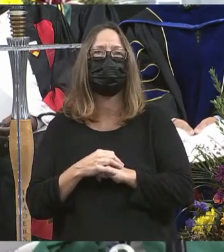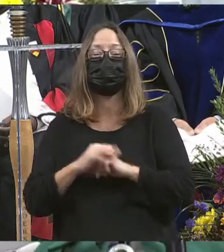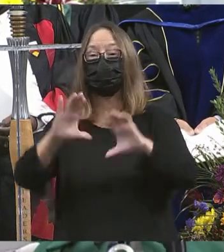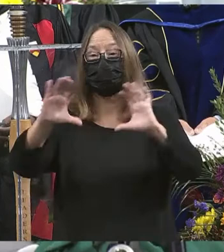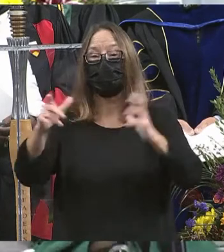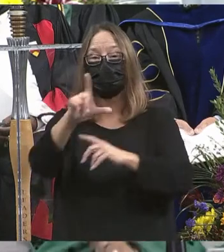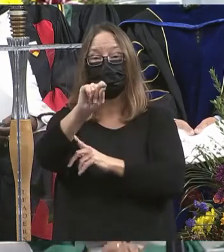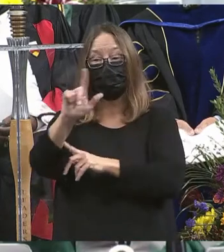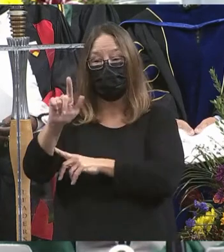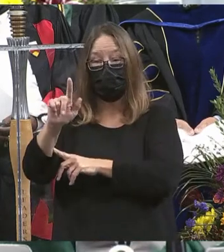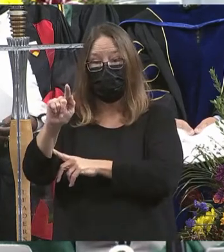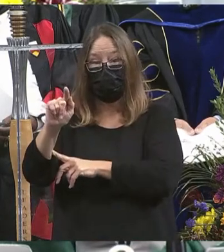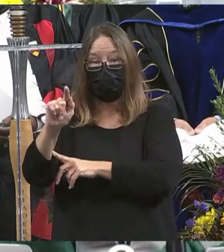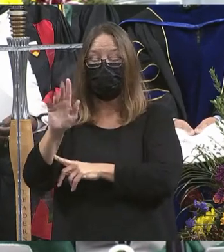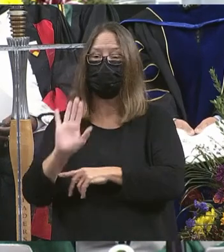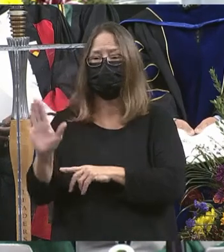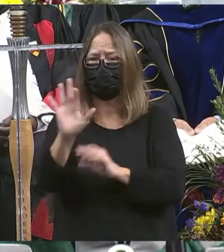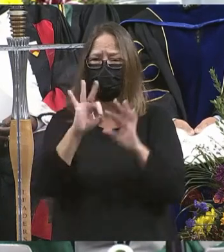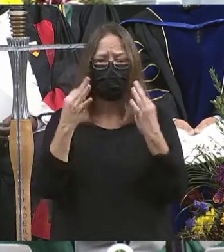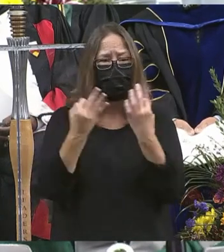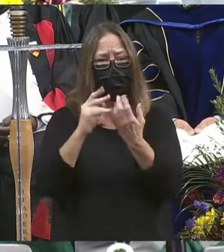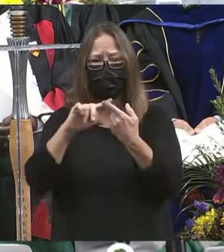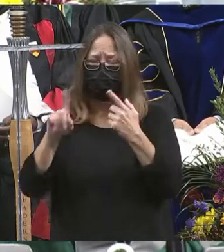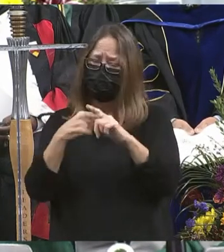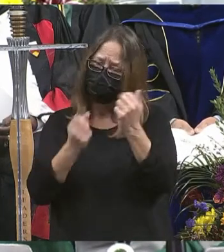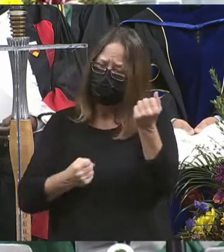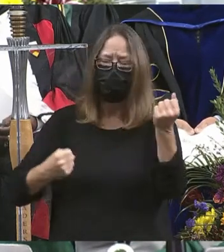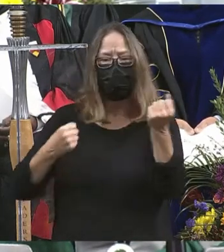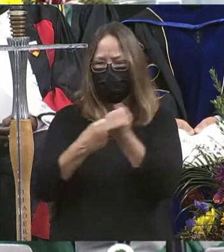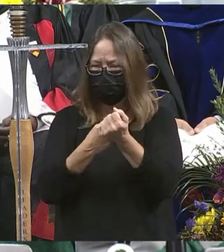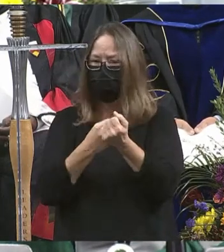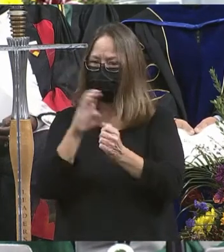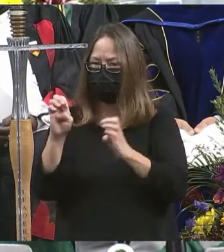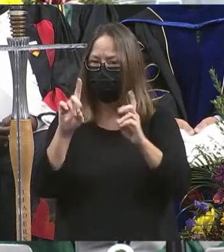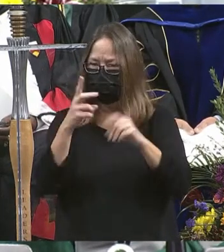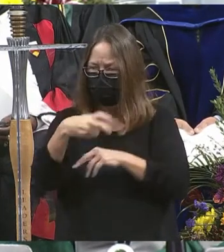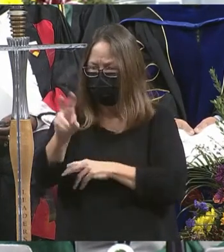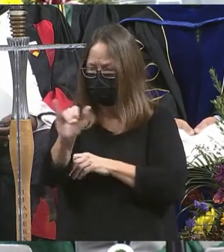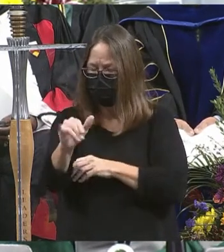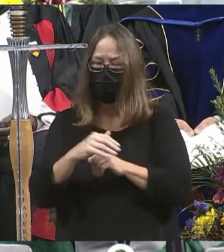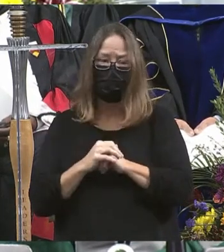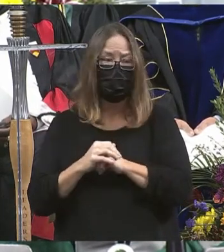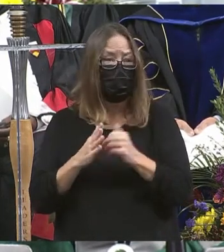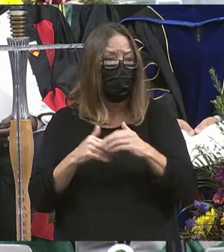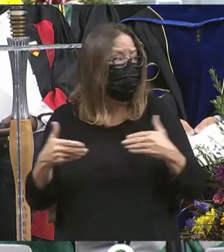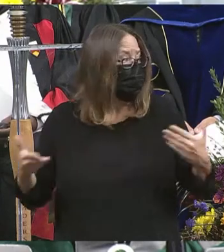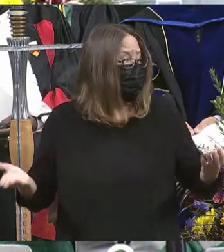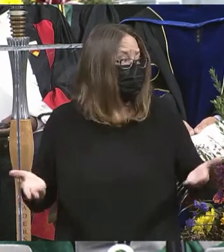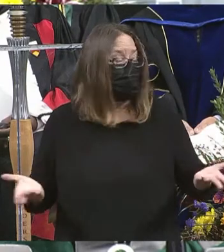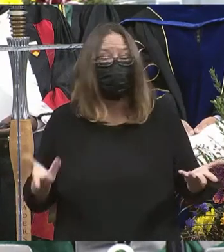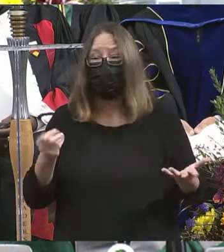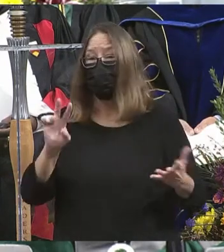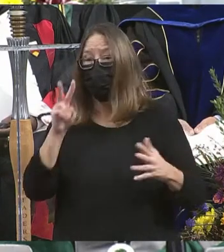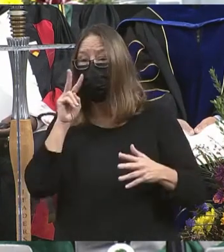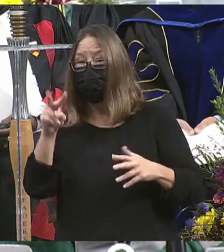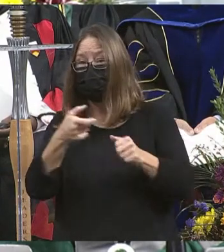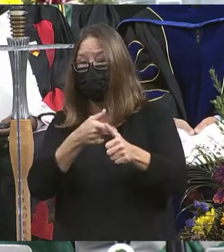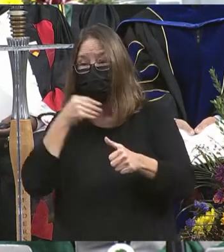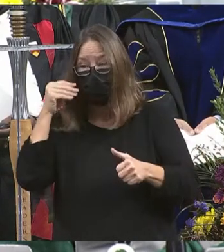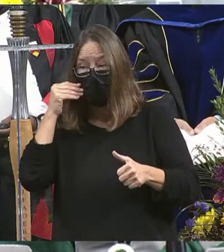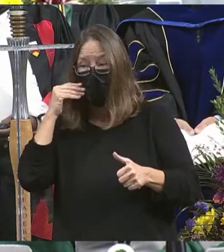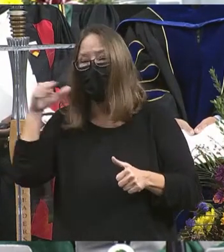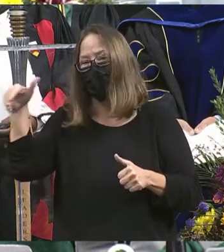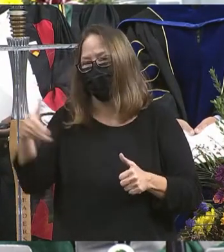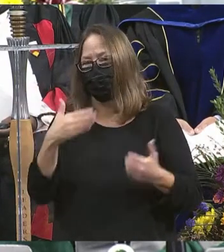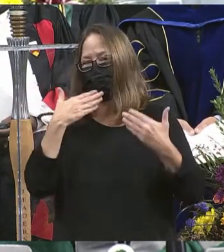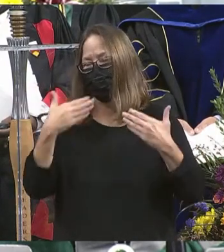Class of 2021, your families and friends were behind you in your educational journeys too. Whether they are here in the arena or watching us from home, I invite you to